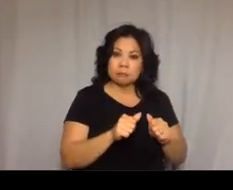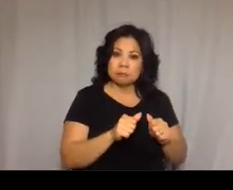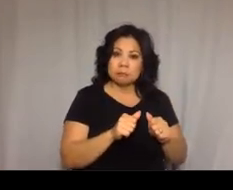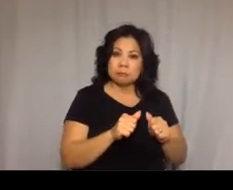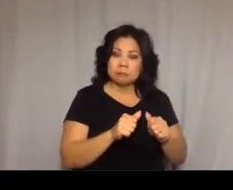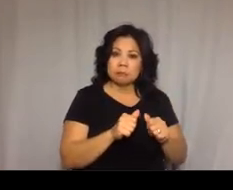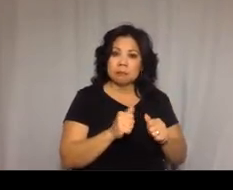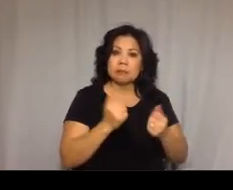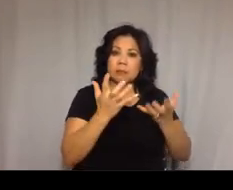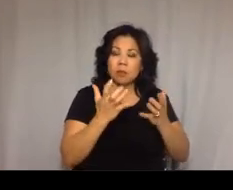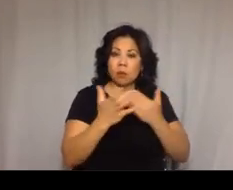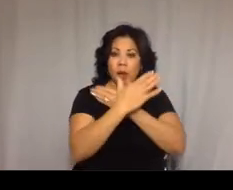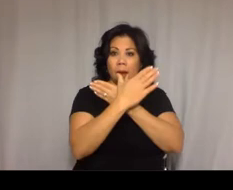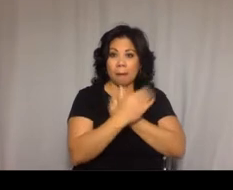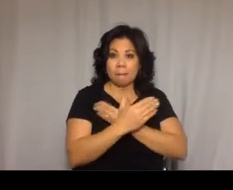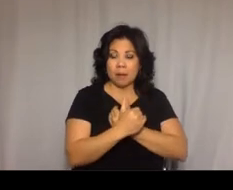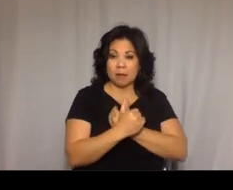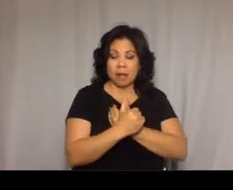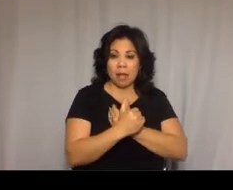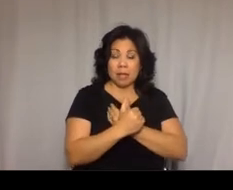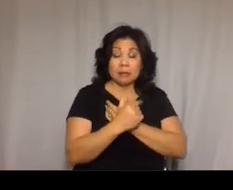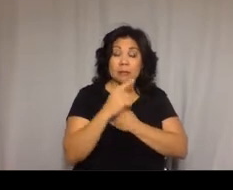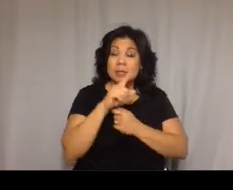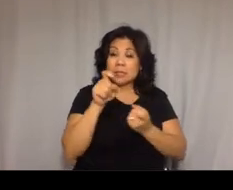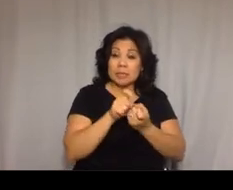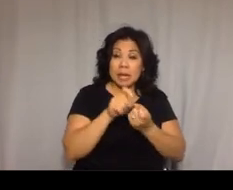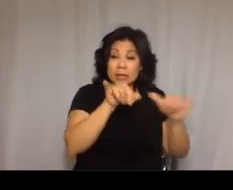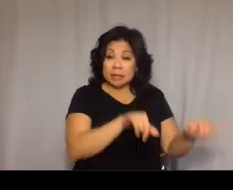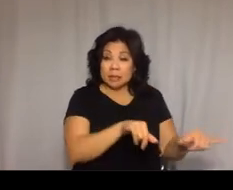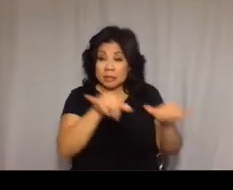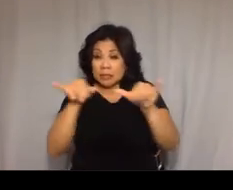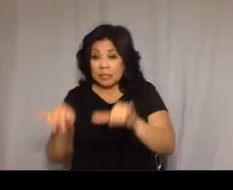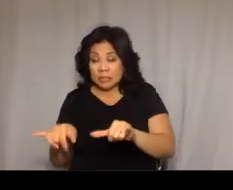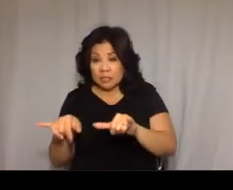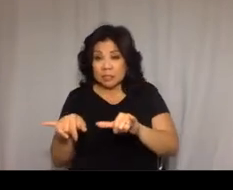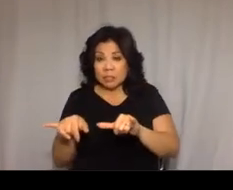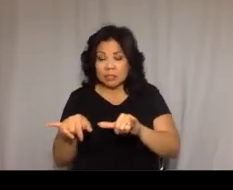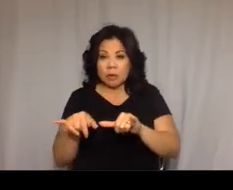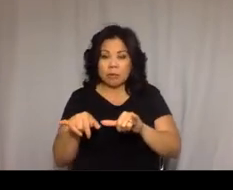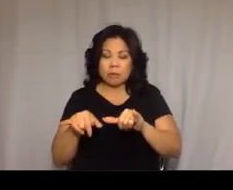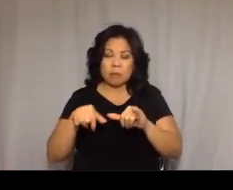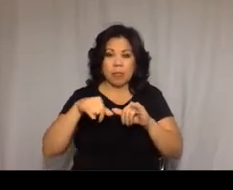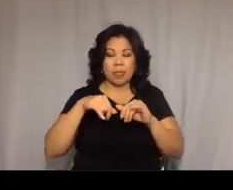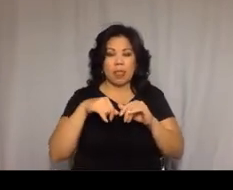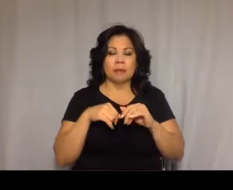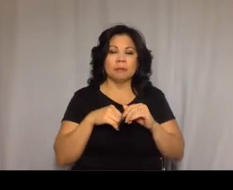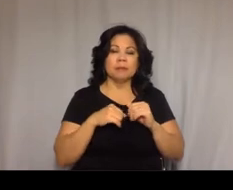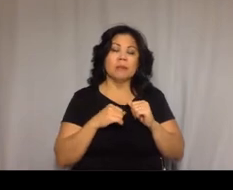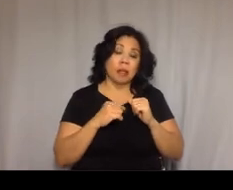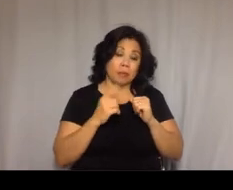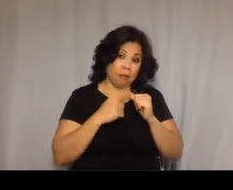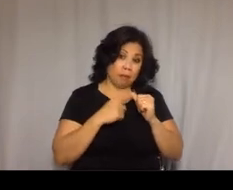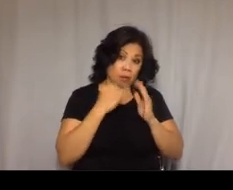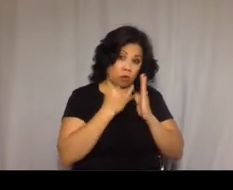If you want your butterfly to be completely symmetrical, you would then make some shapes on your original half